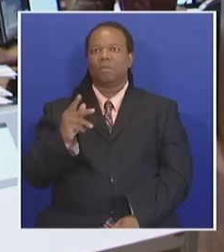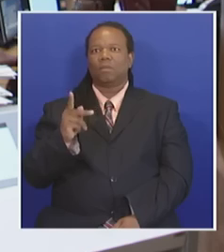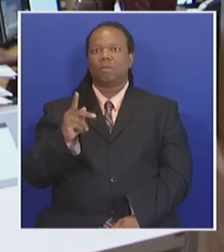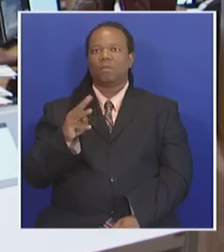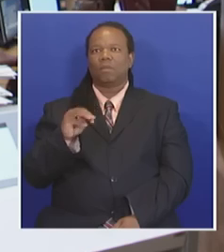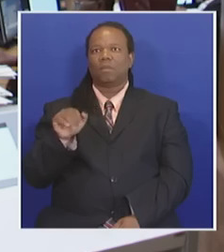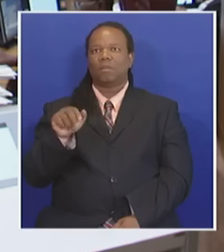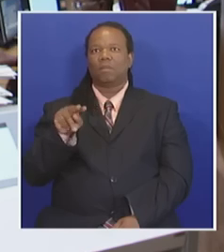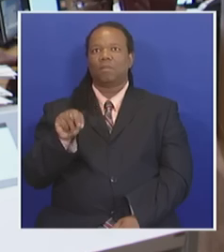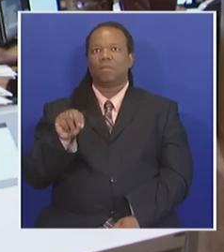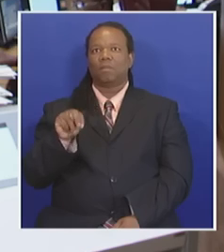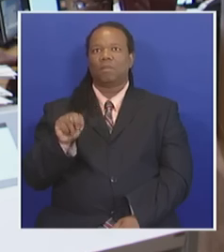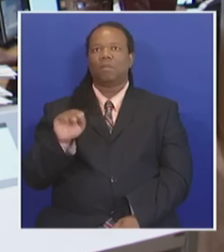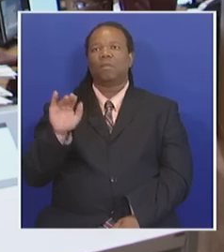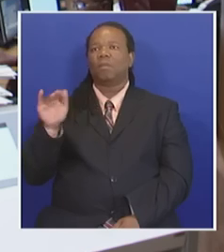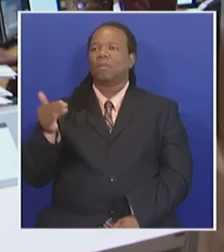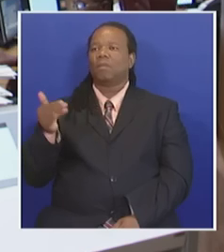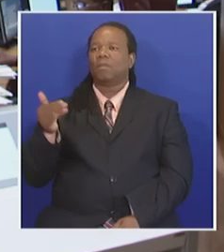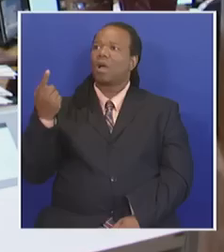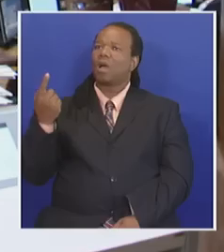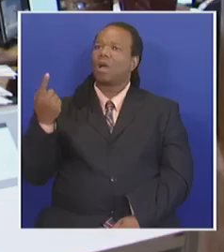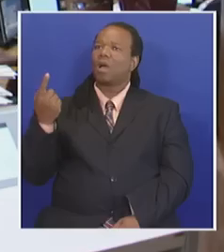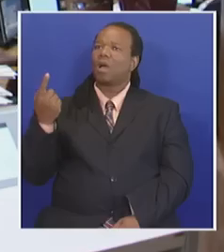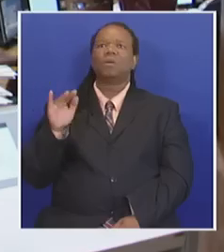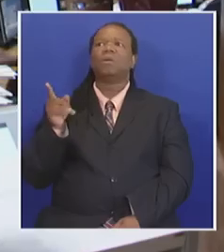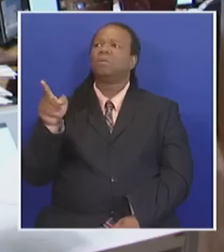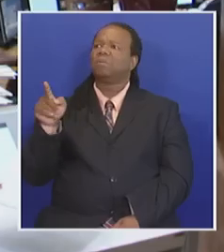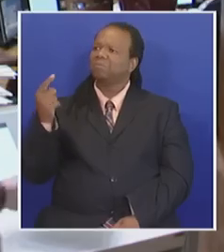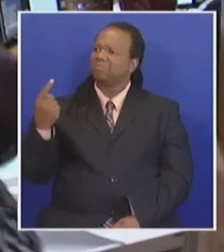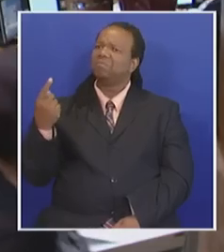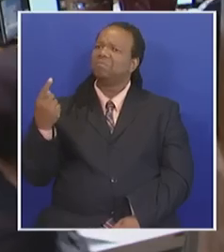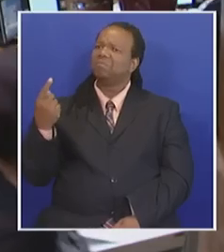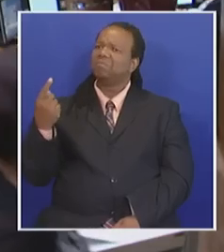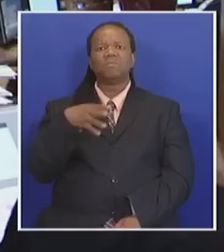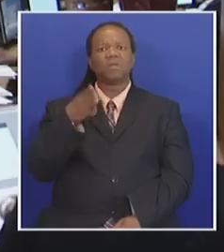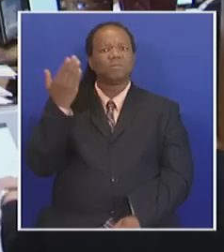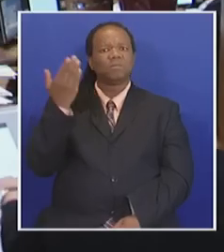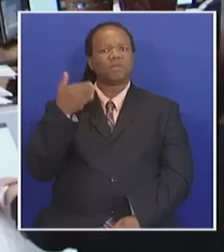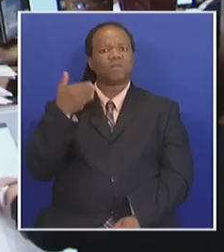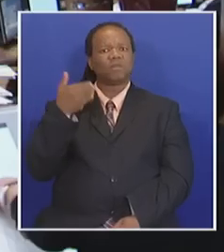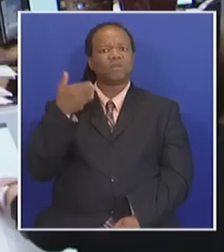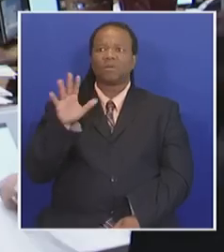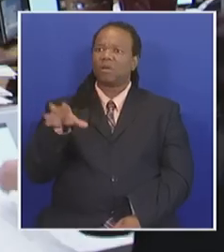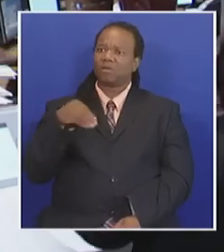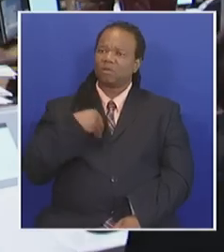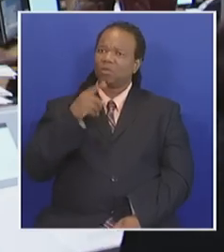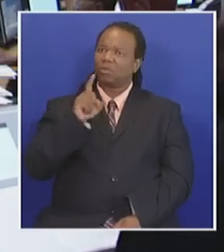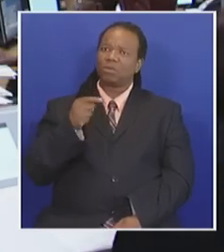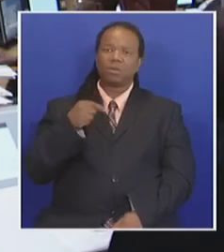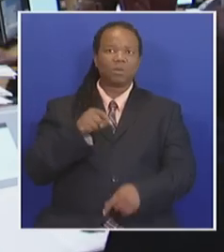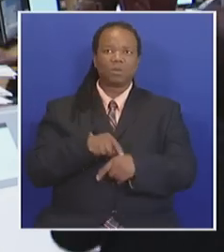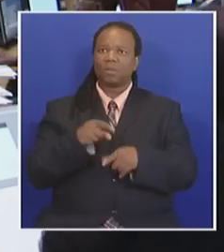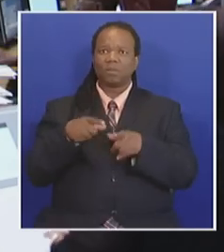order? No. He said he will take a question, Honorable Chairperson. His time was expired, Honorable